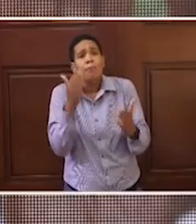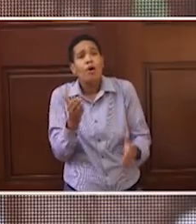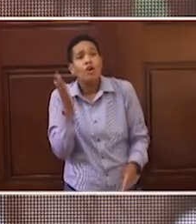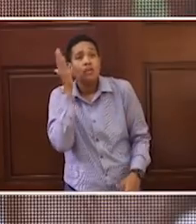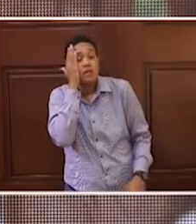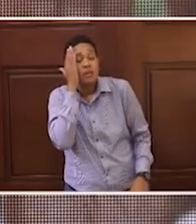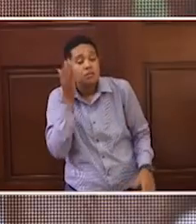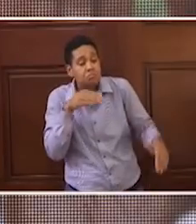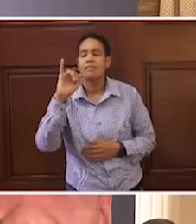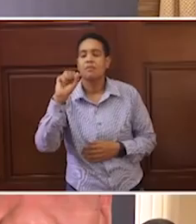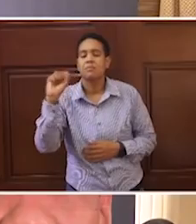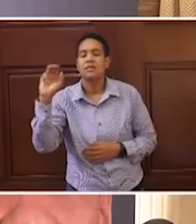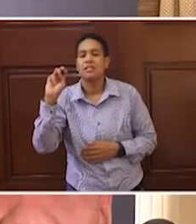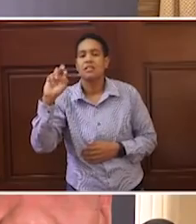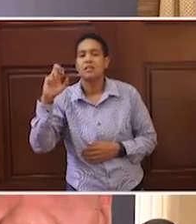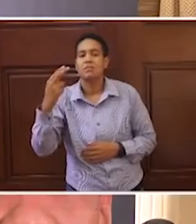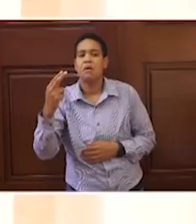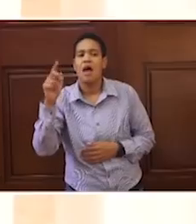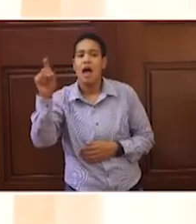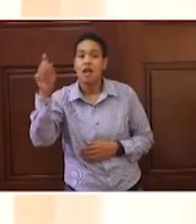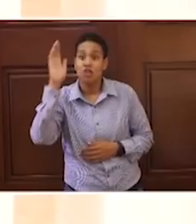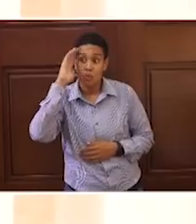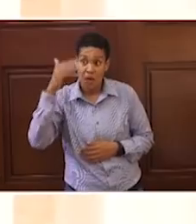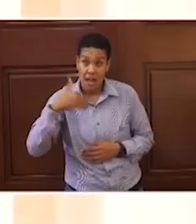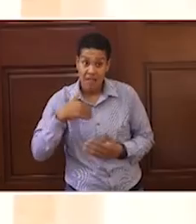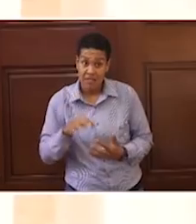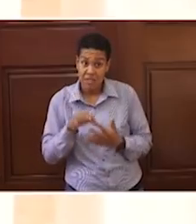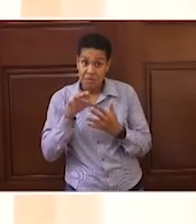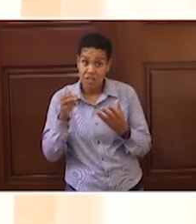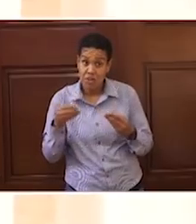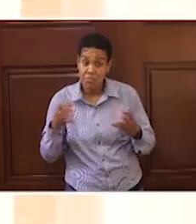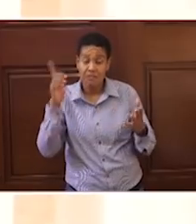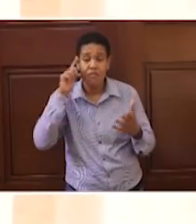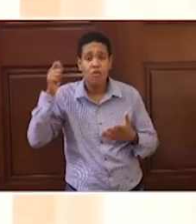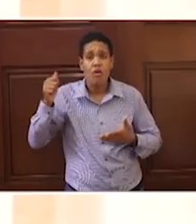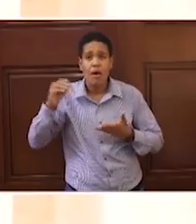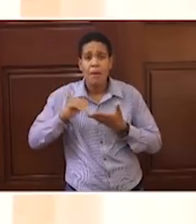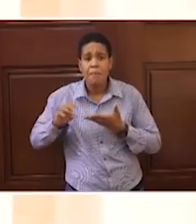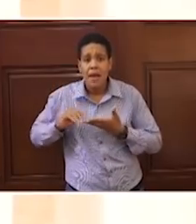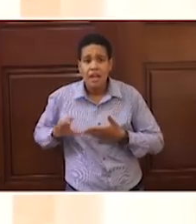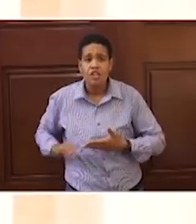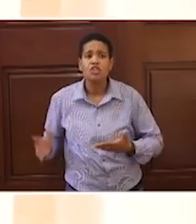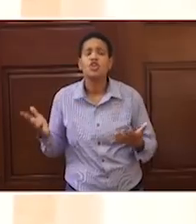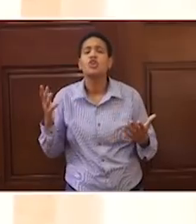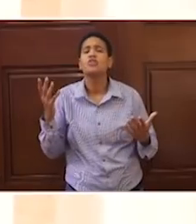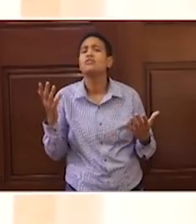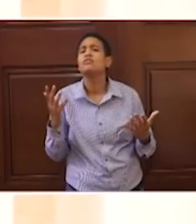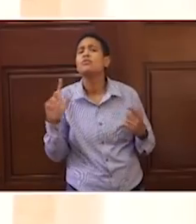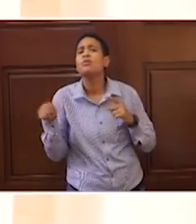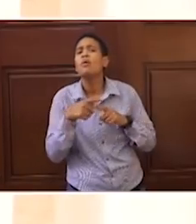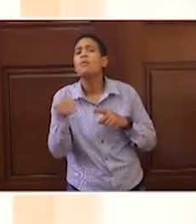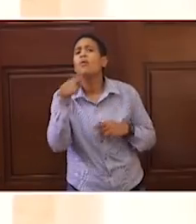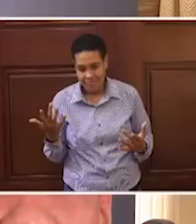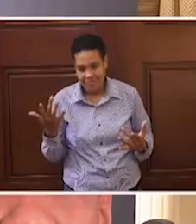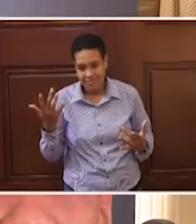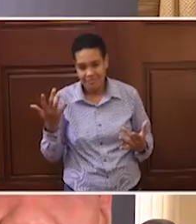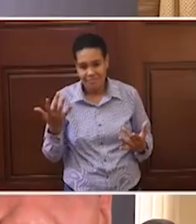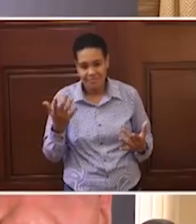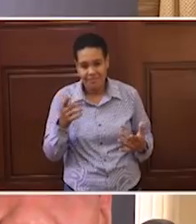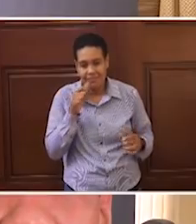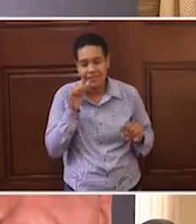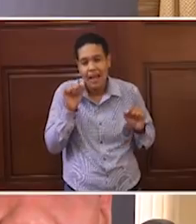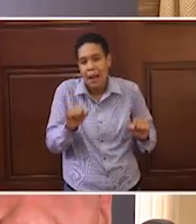residents into the facility. Will there be special provisions for pensioners? What about those with NIS?